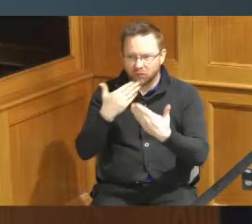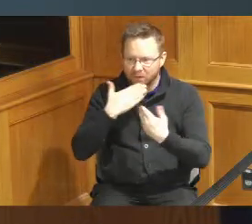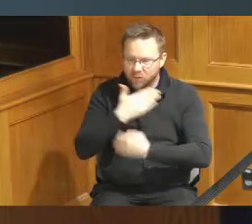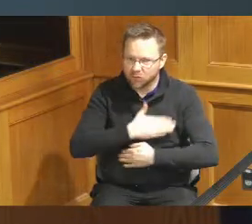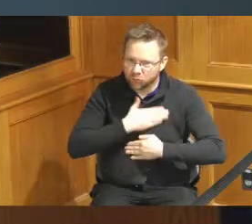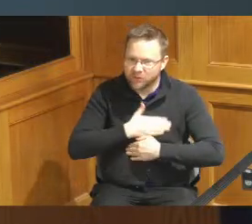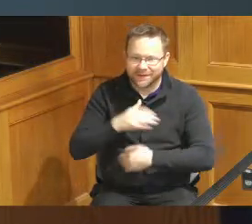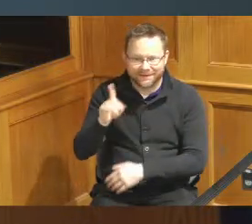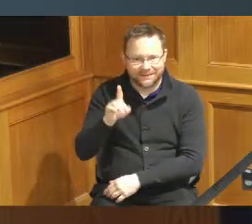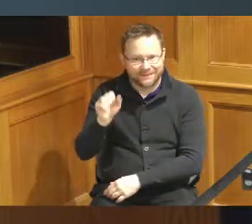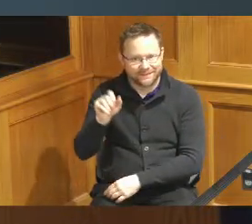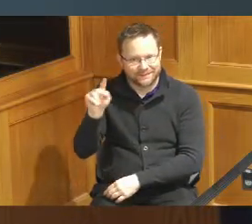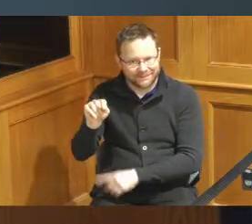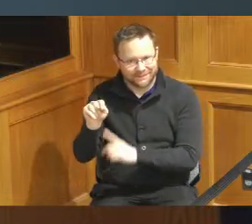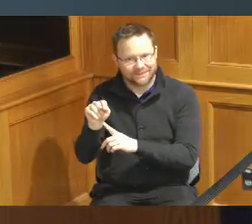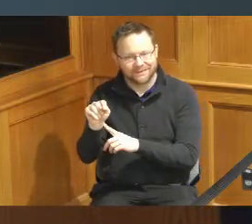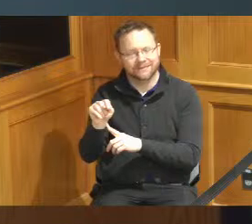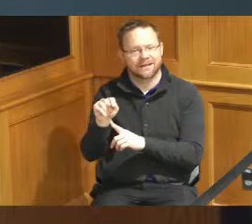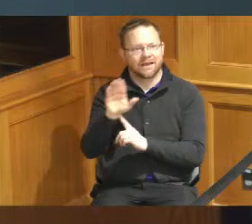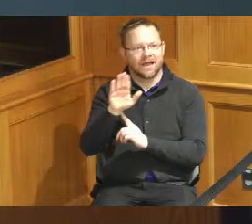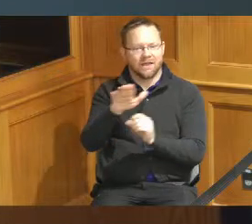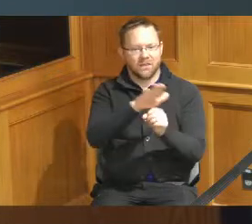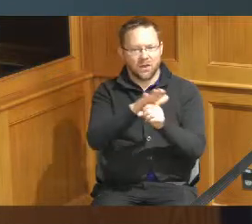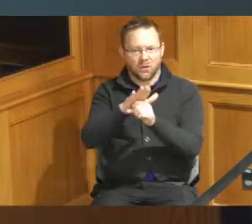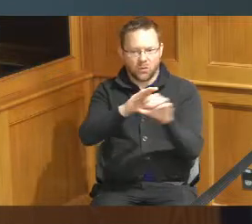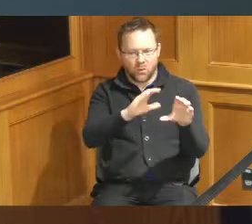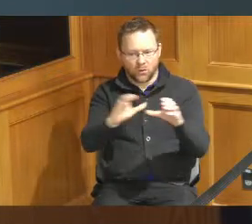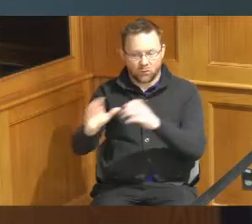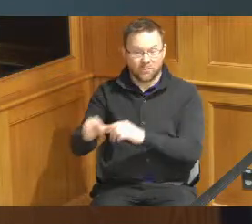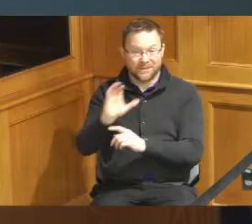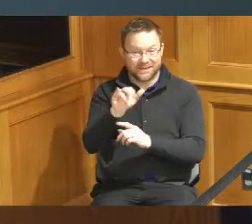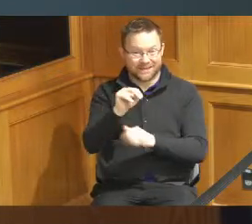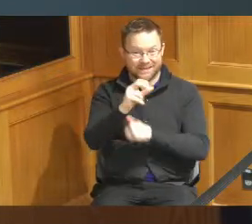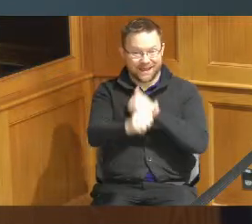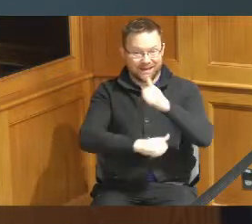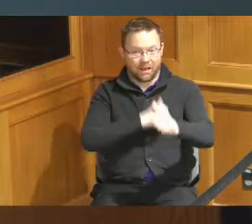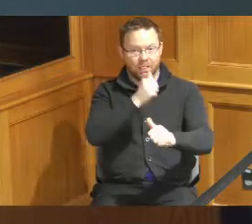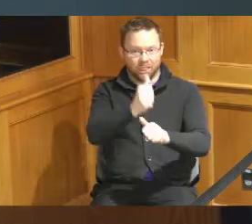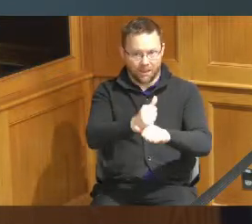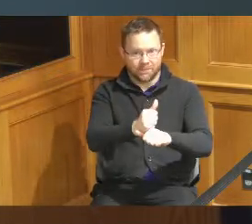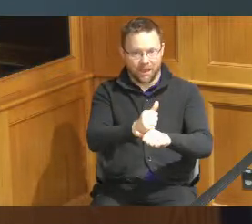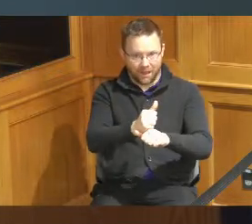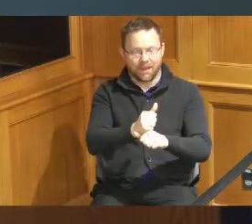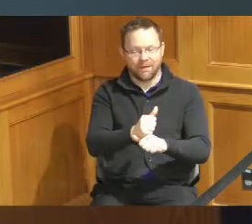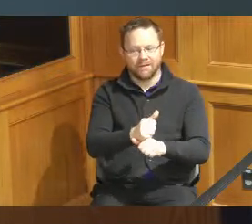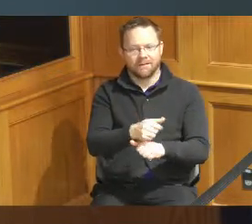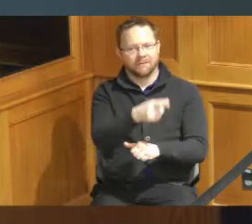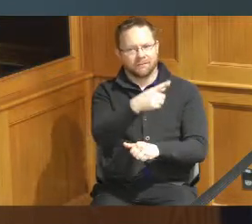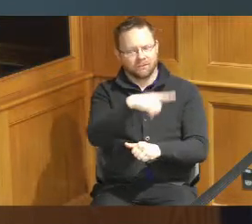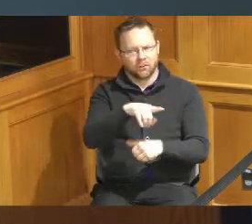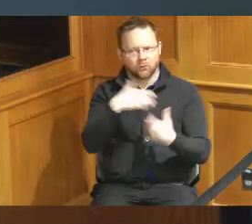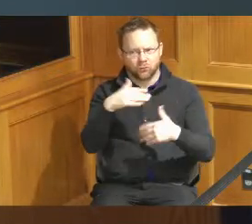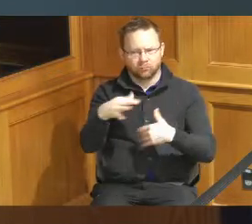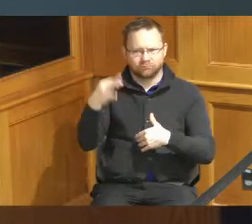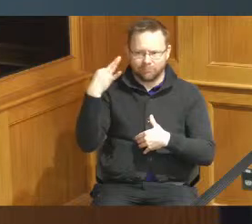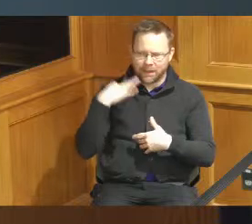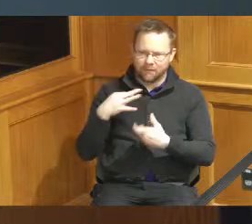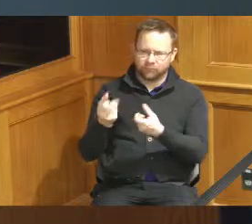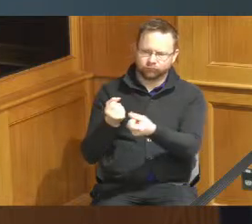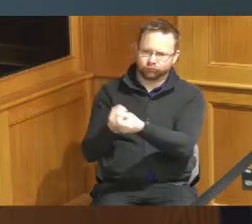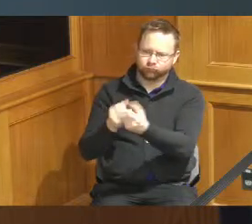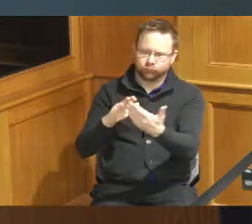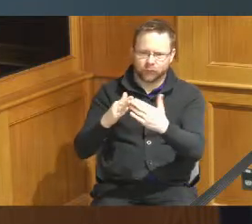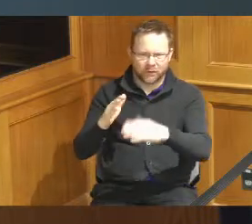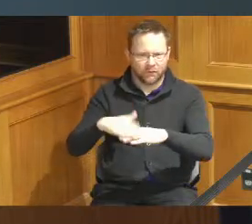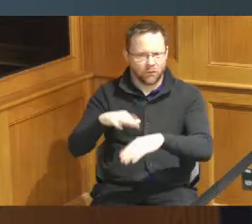Sigma Theta Incorporated and their local chapter, the Cincinnati Alumni, for their contributions to Hamilton County for